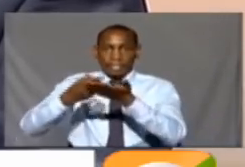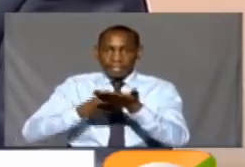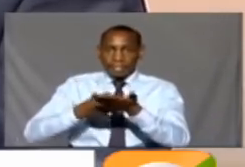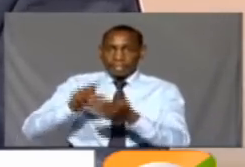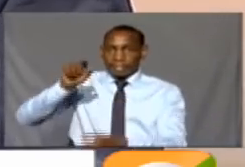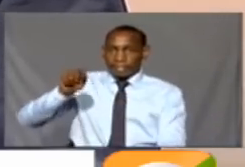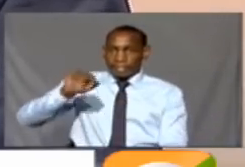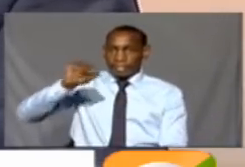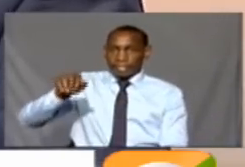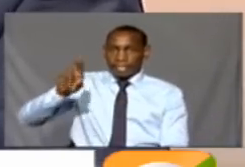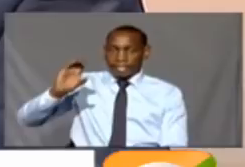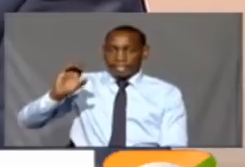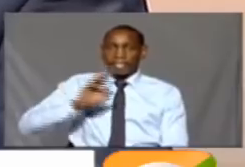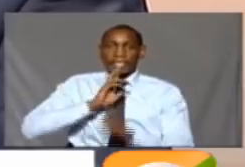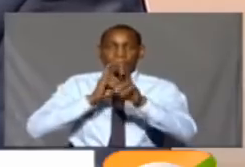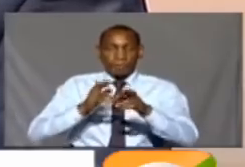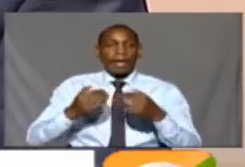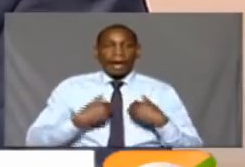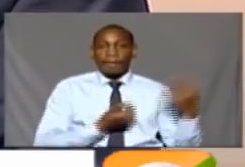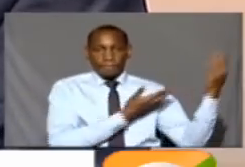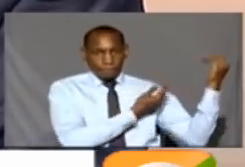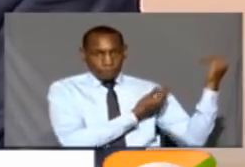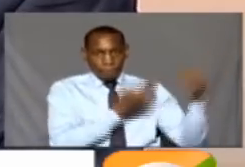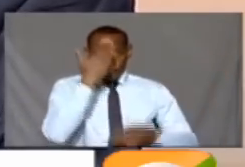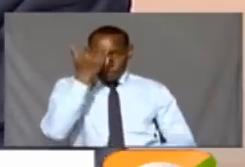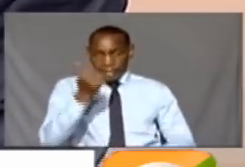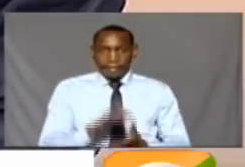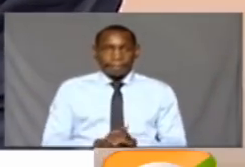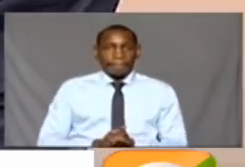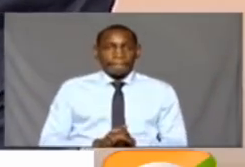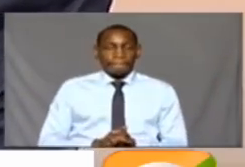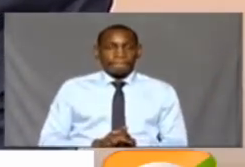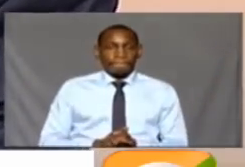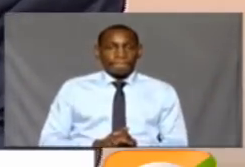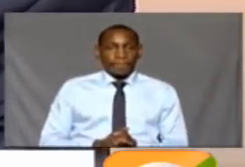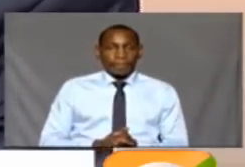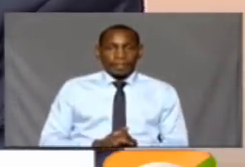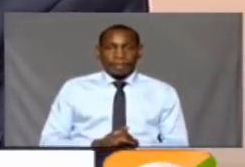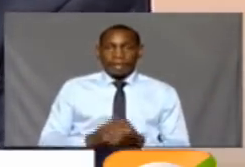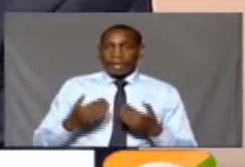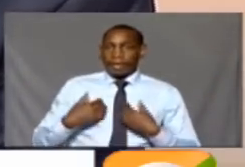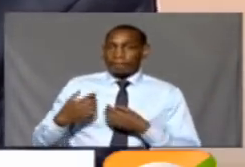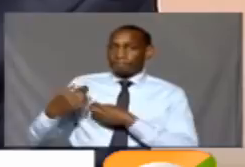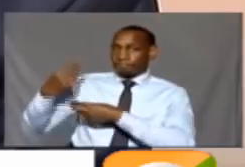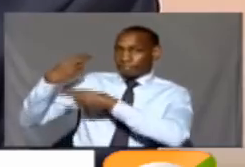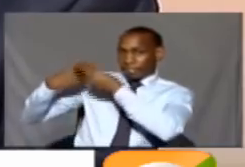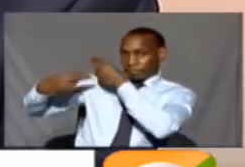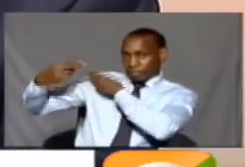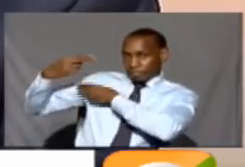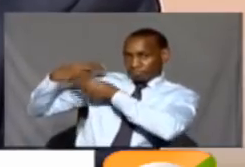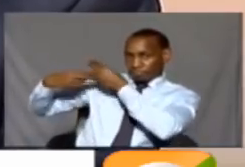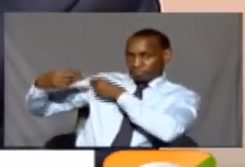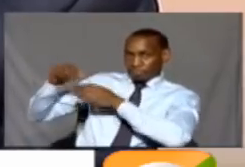It gave me a ray of hope, because we have a lot of all the baggage that we have carried through the years.